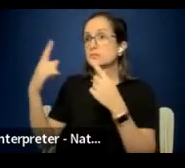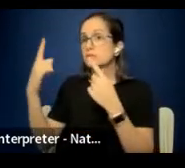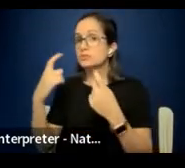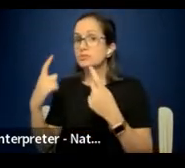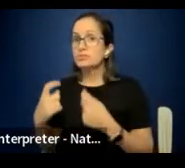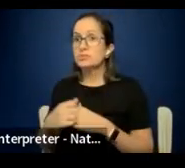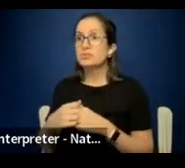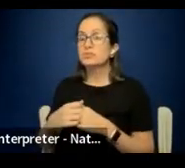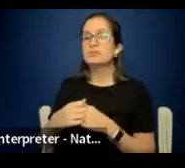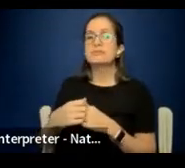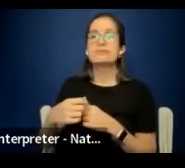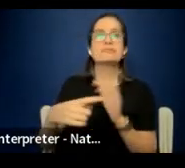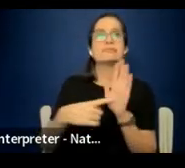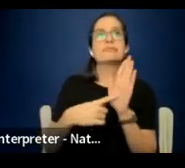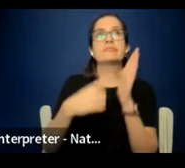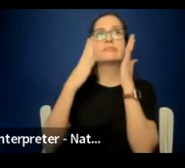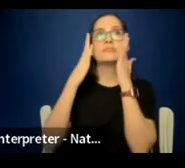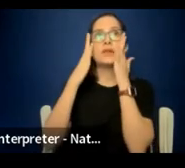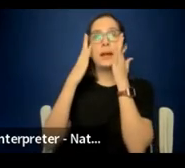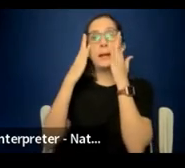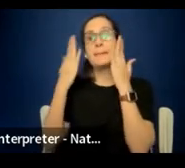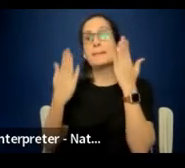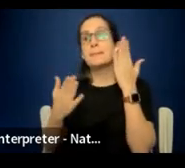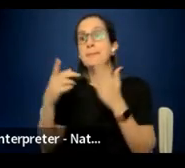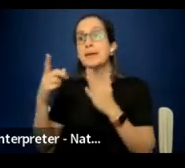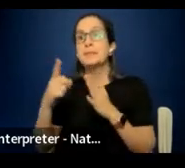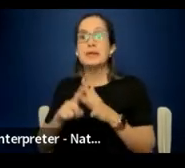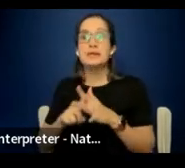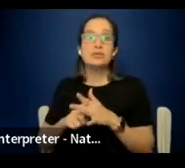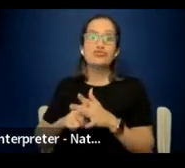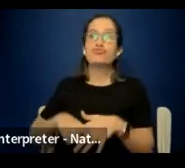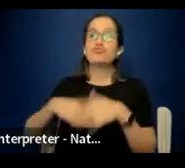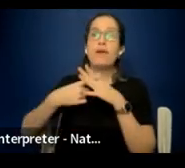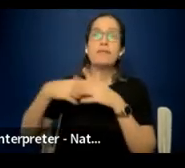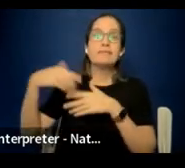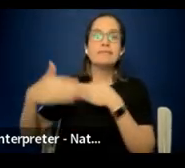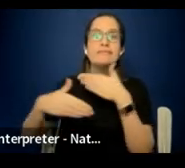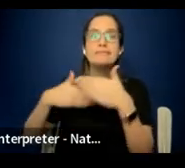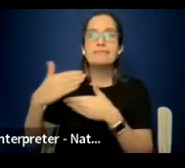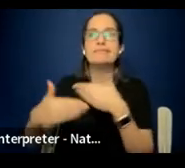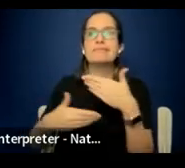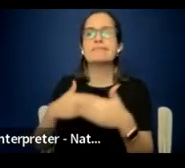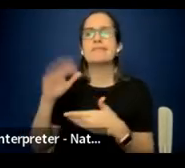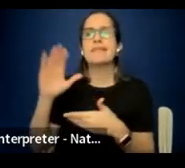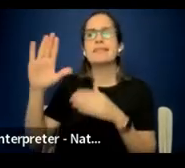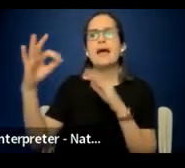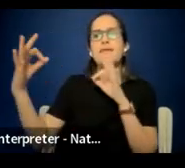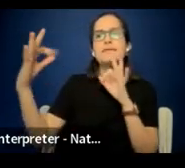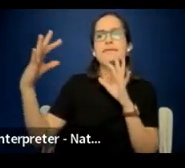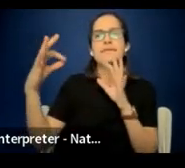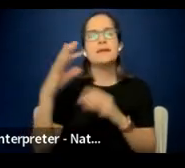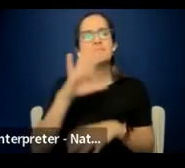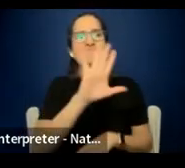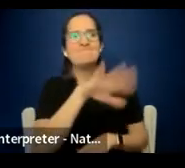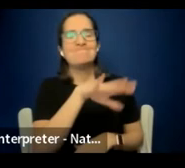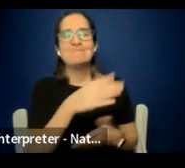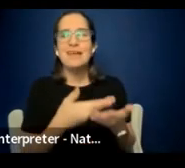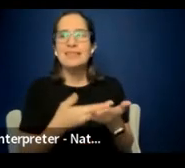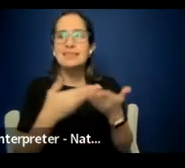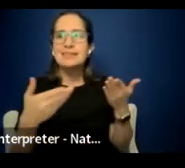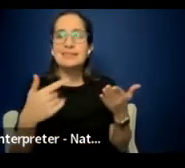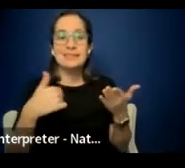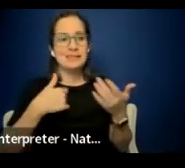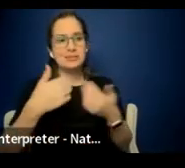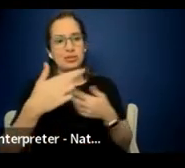out of X, you know, when we were packing this box. It's really good for your organization to know that, you know, things are going to happen. It's not going to be perfectly